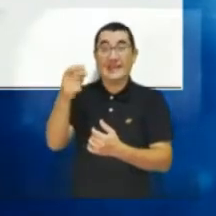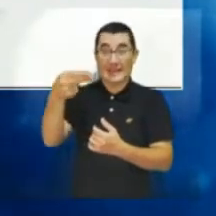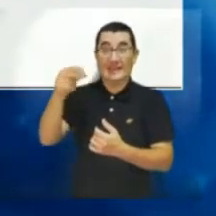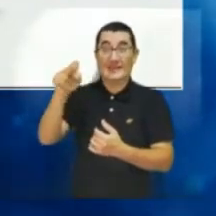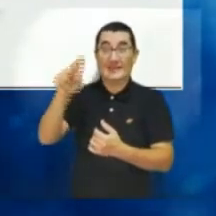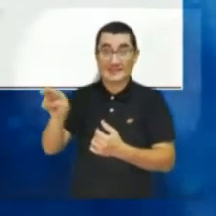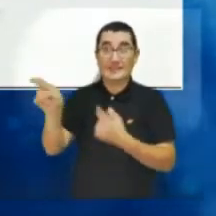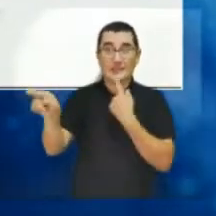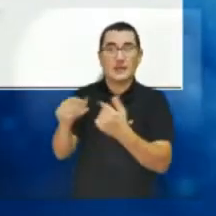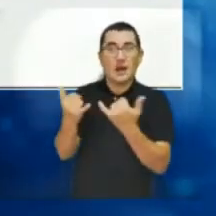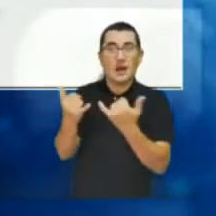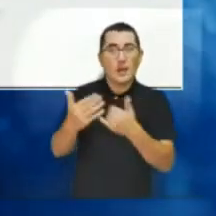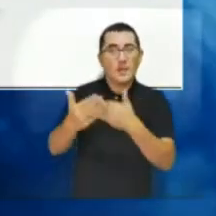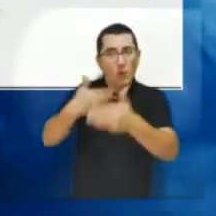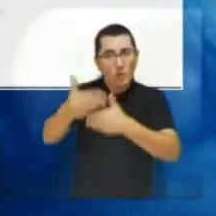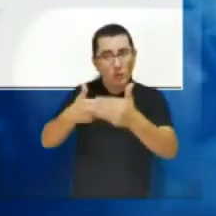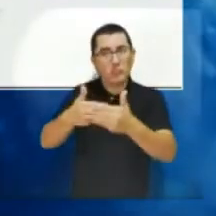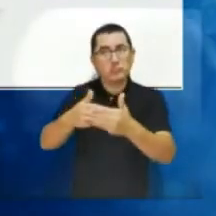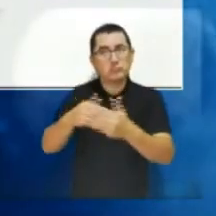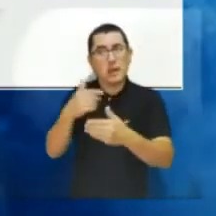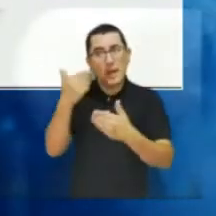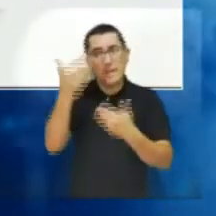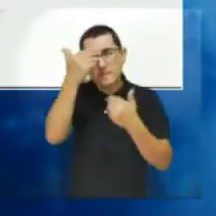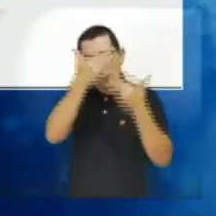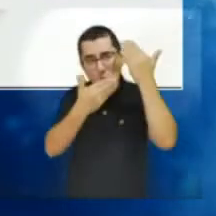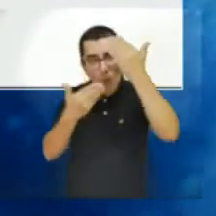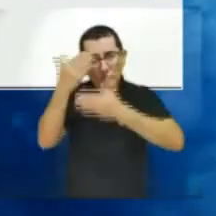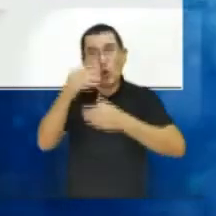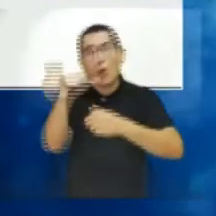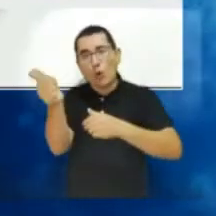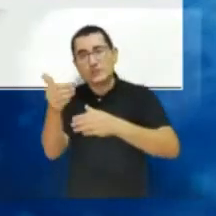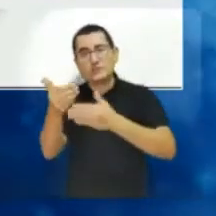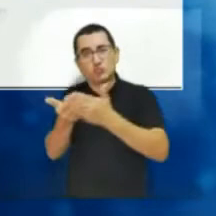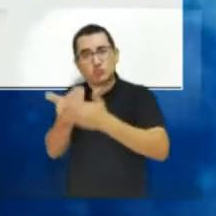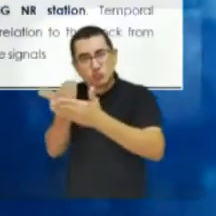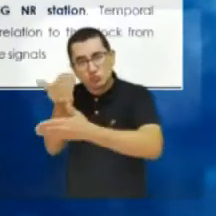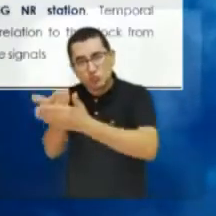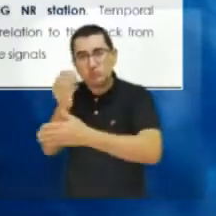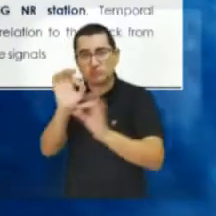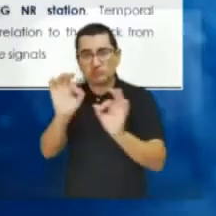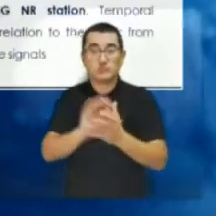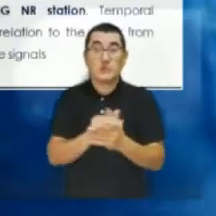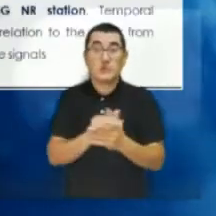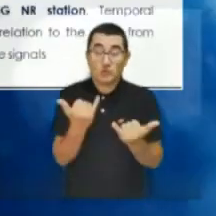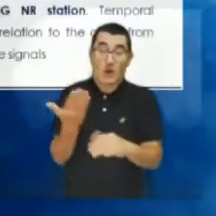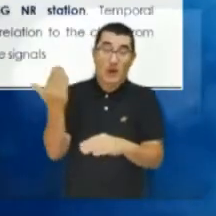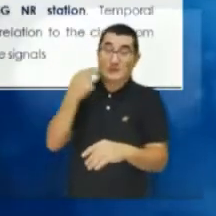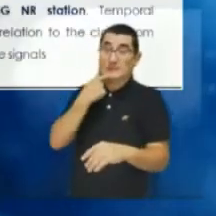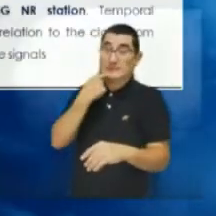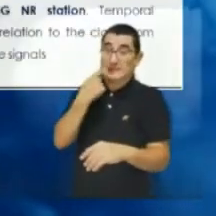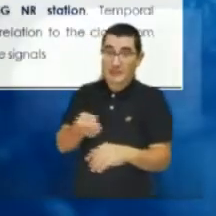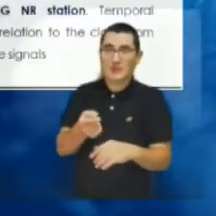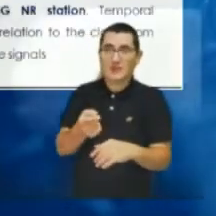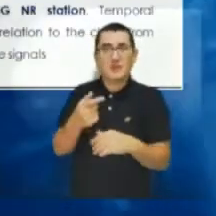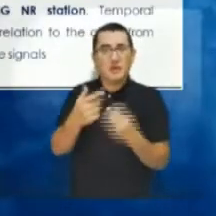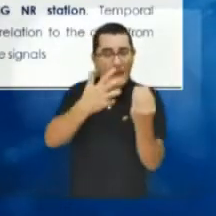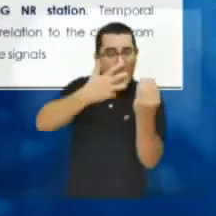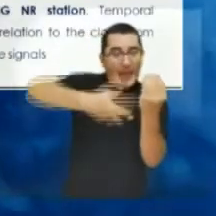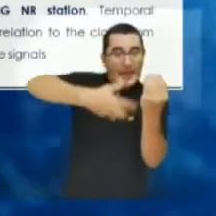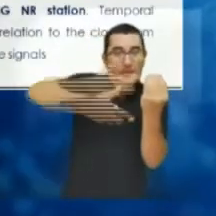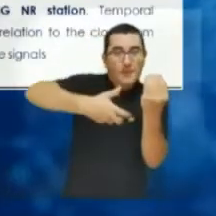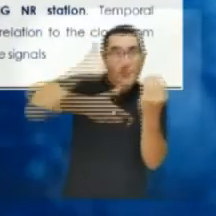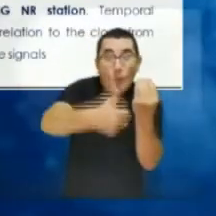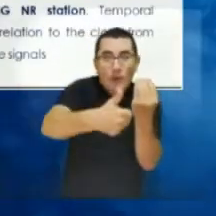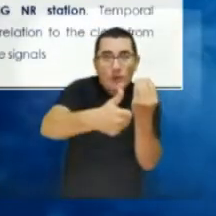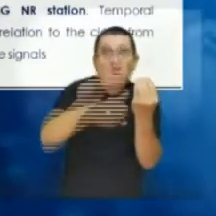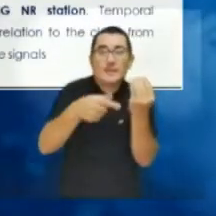So it is important to get the good equipment and methods, and also analyzing of the frame synchronization of 5G, because it